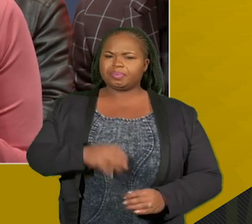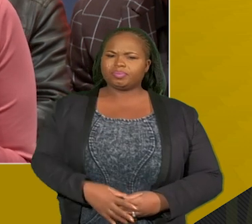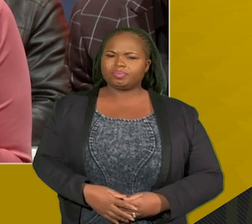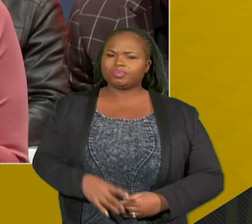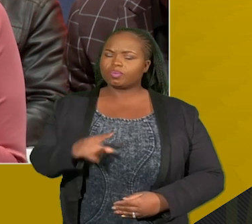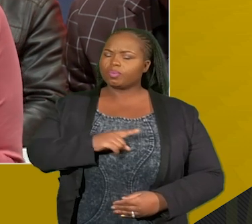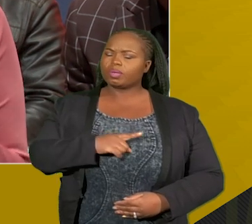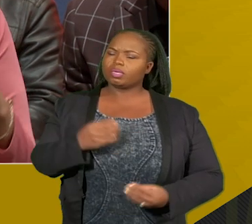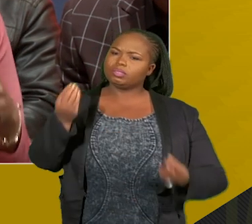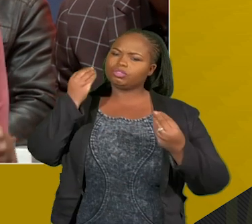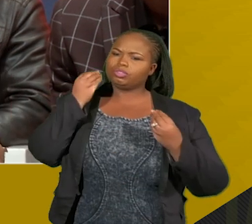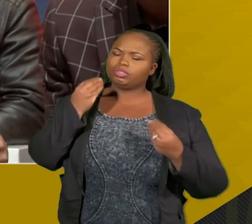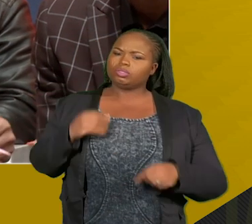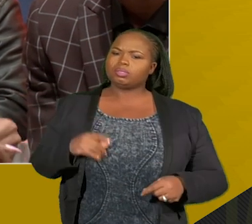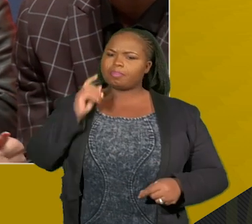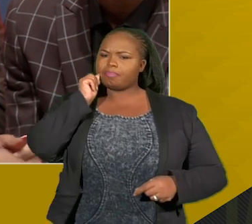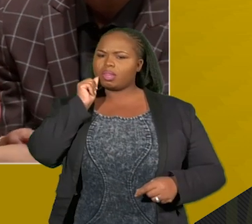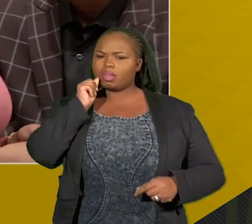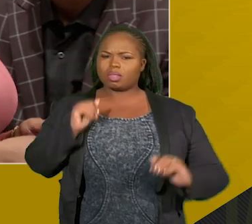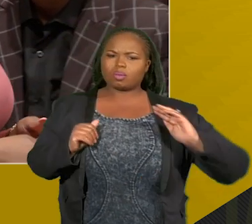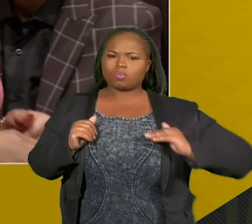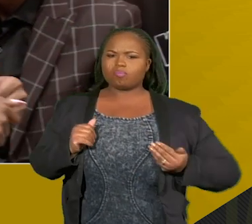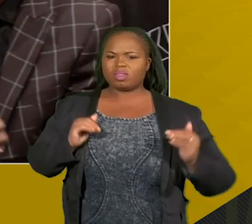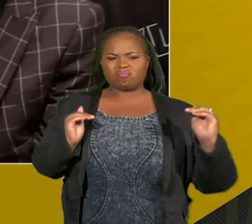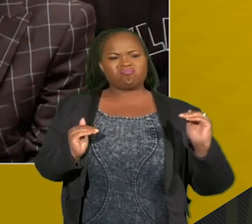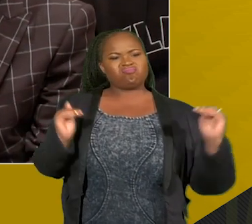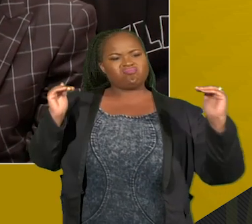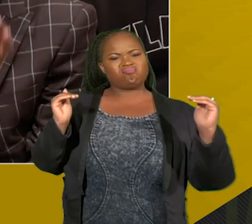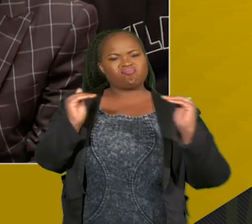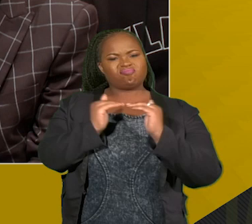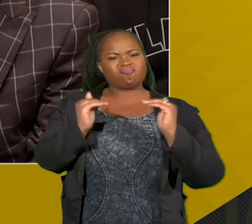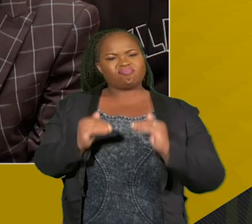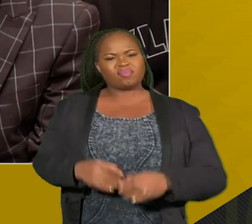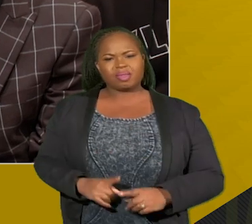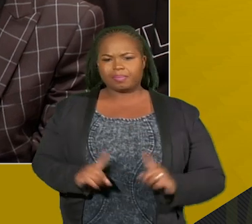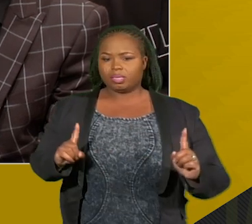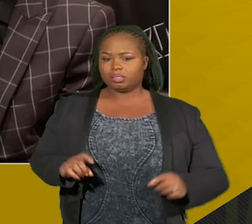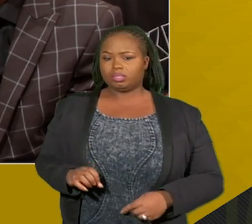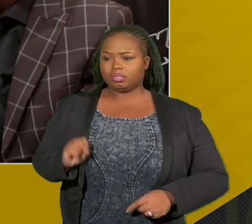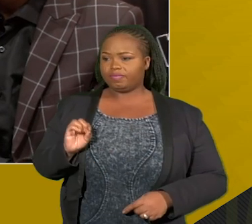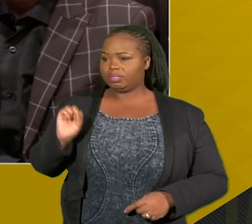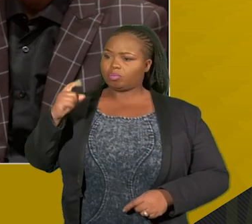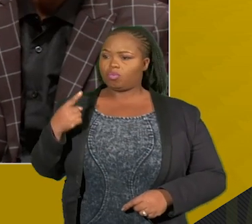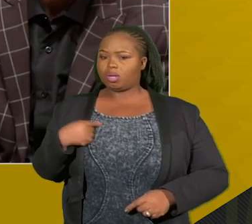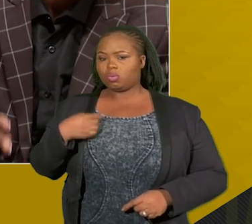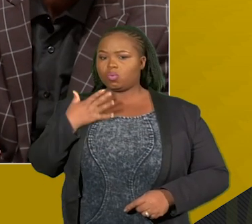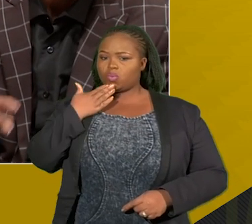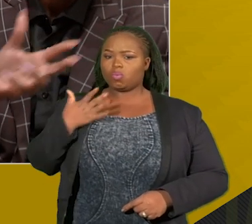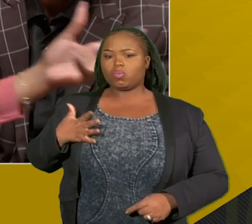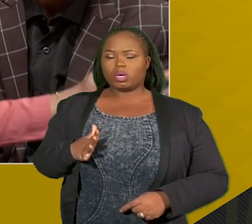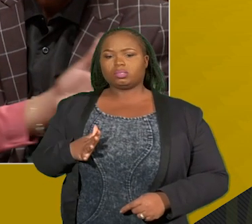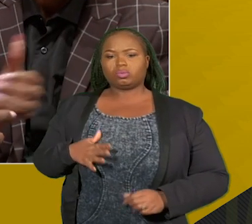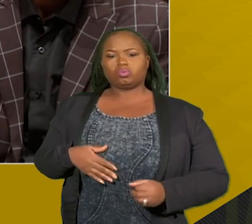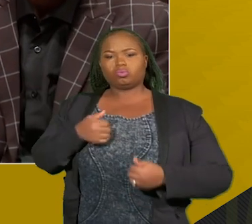are told that men and women are equal. But it seems as if there is somebody else who wants to assert power over another